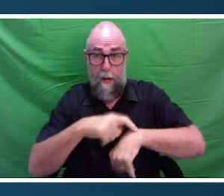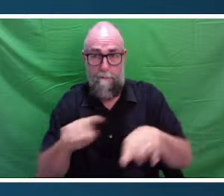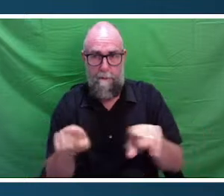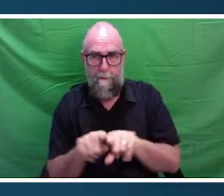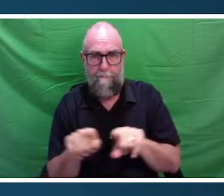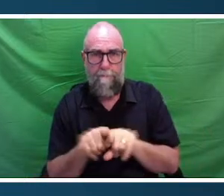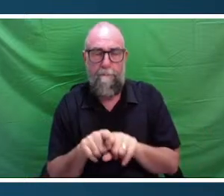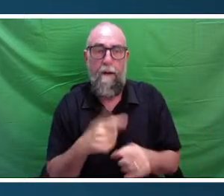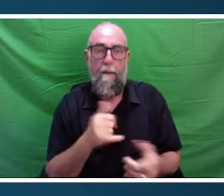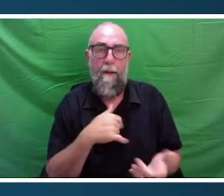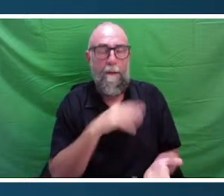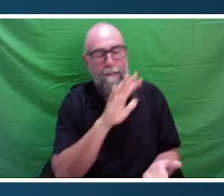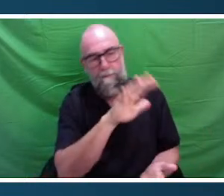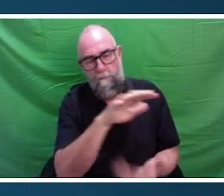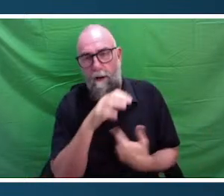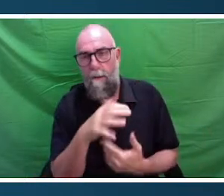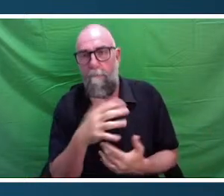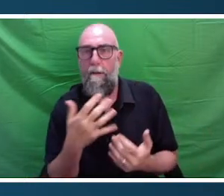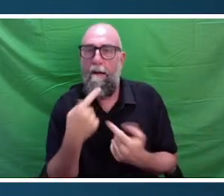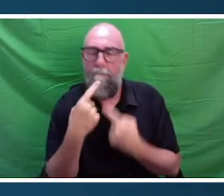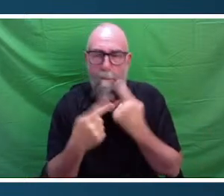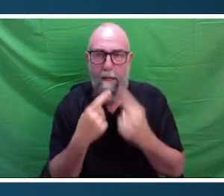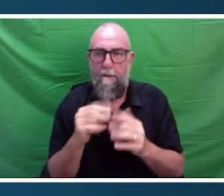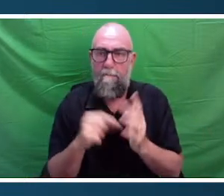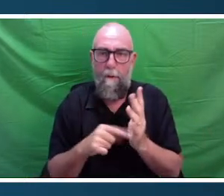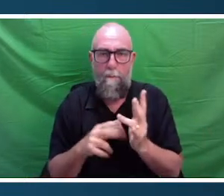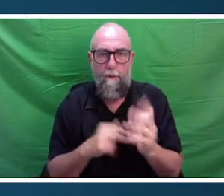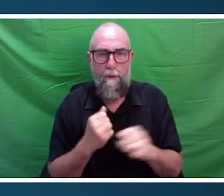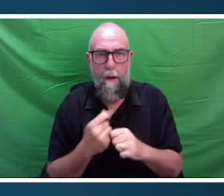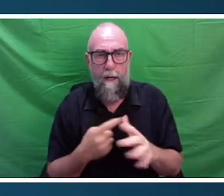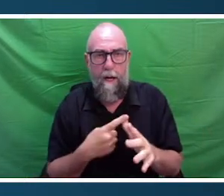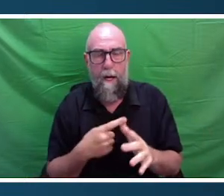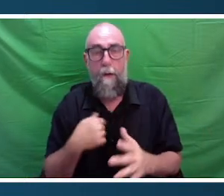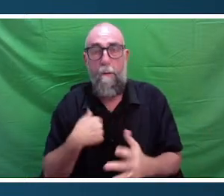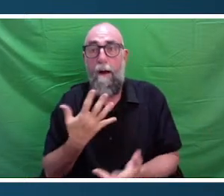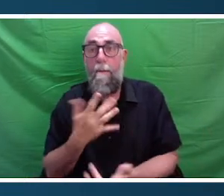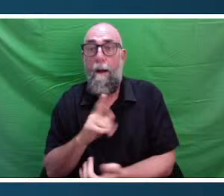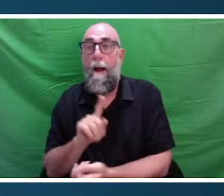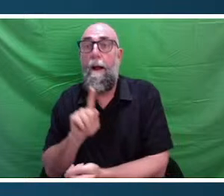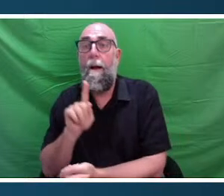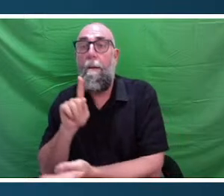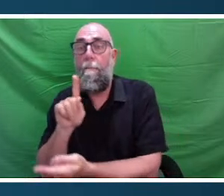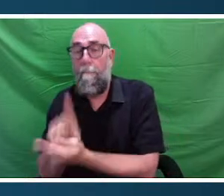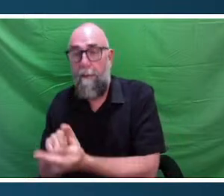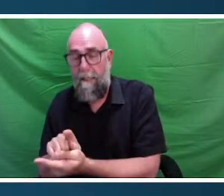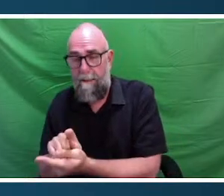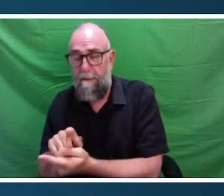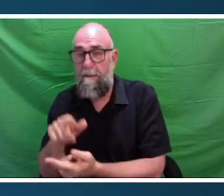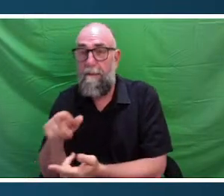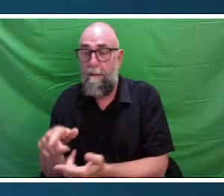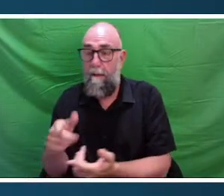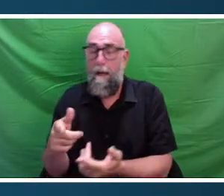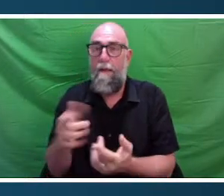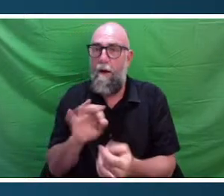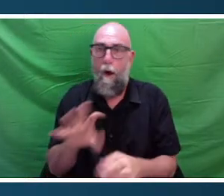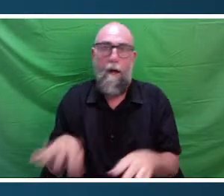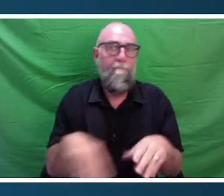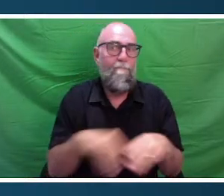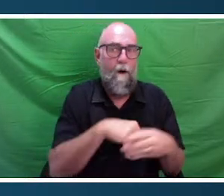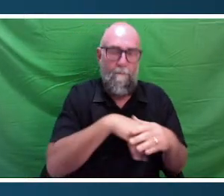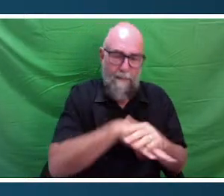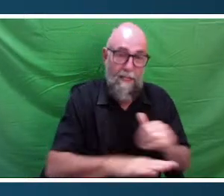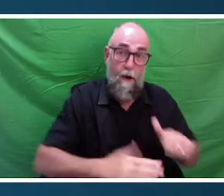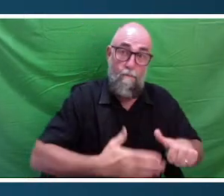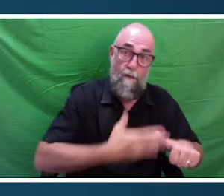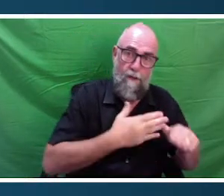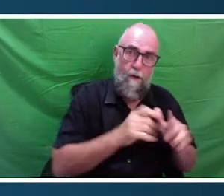a bit of supplementary data in Tonga as well, because some of the workers that we got to ended up not being in the original data set as well. And they were done that